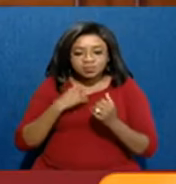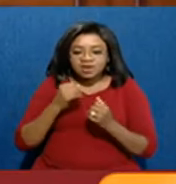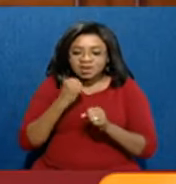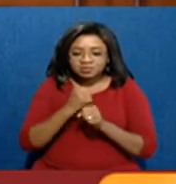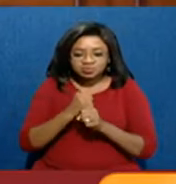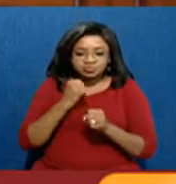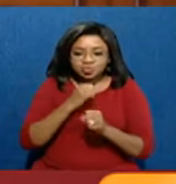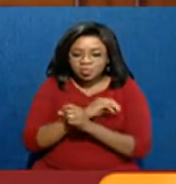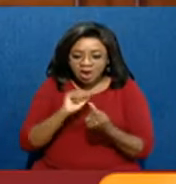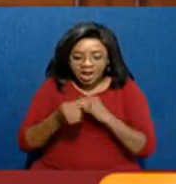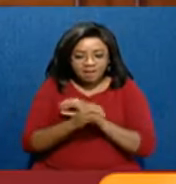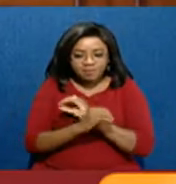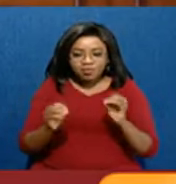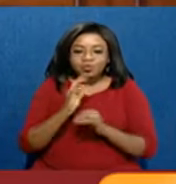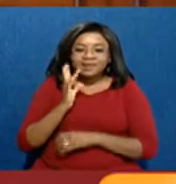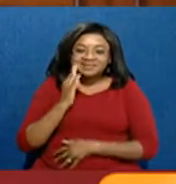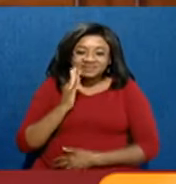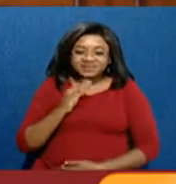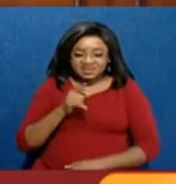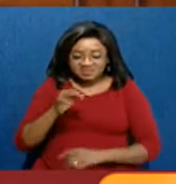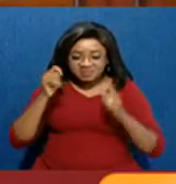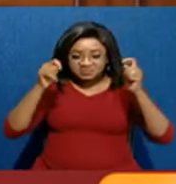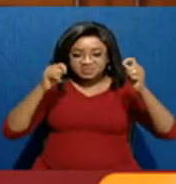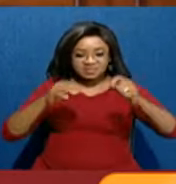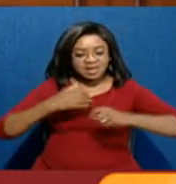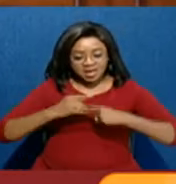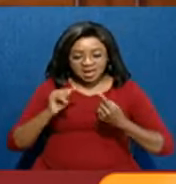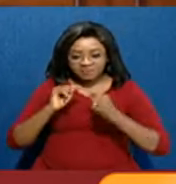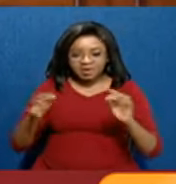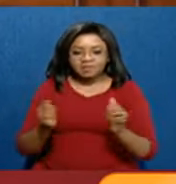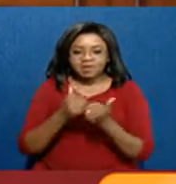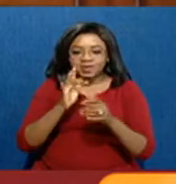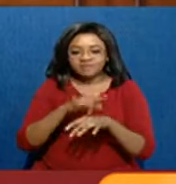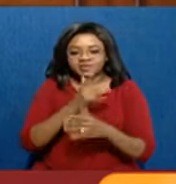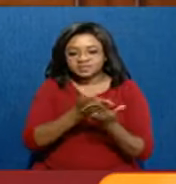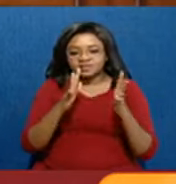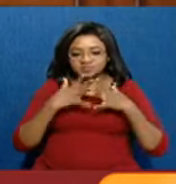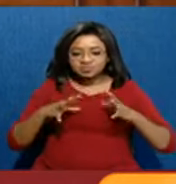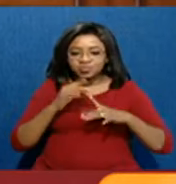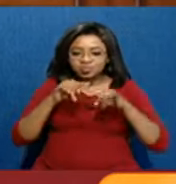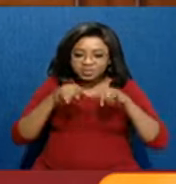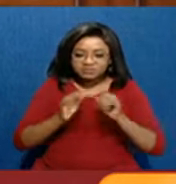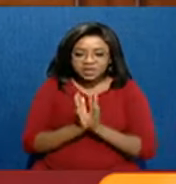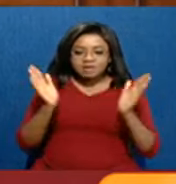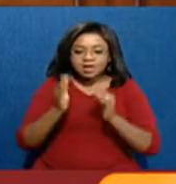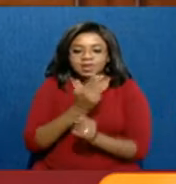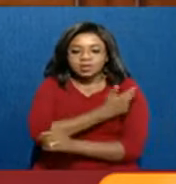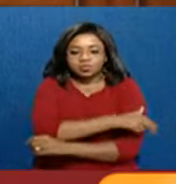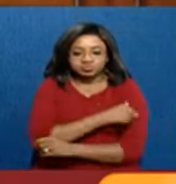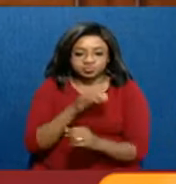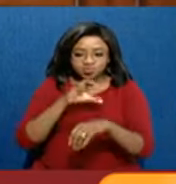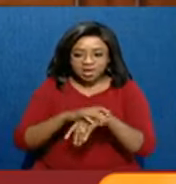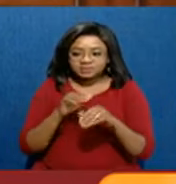and every day of the strike means that there is harm being occasioned on the citizens who depend on public facilities to